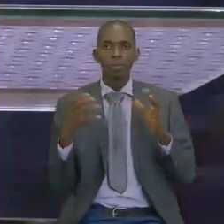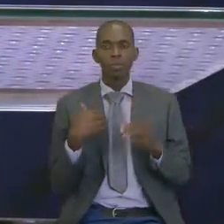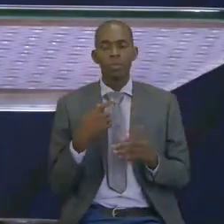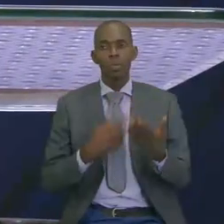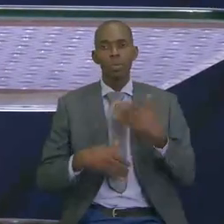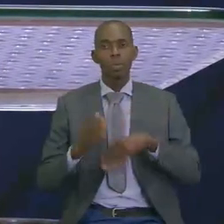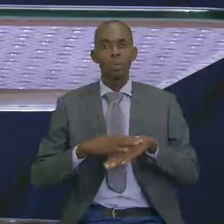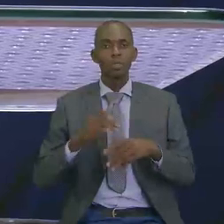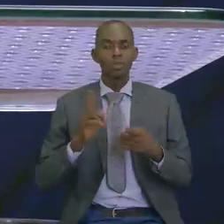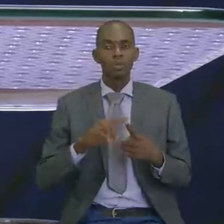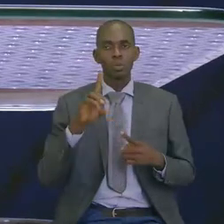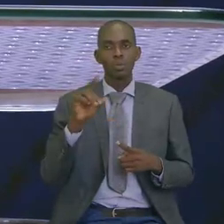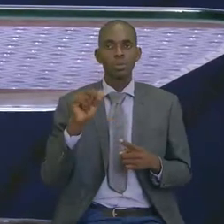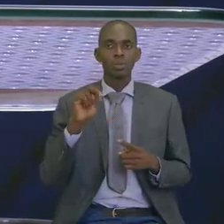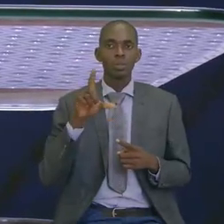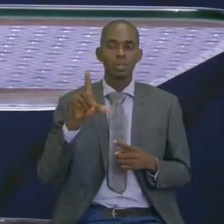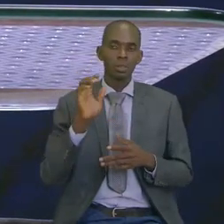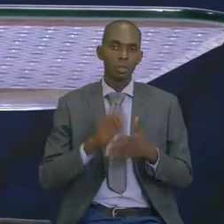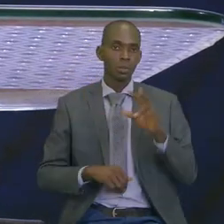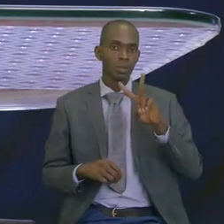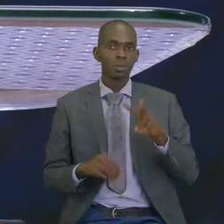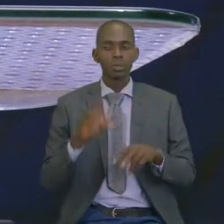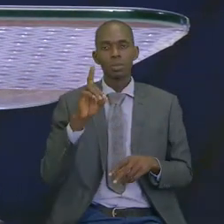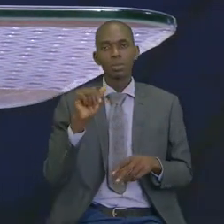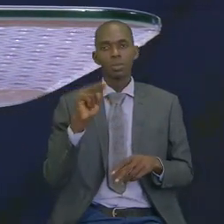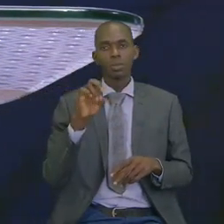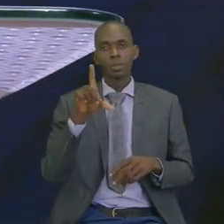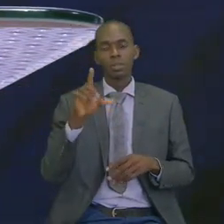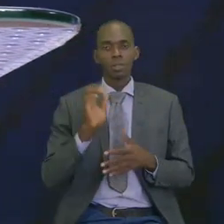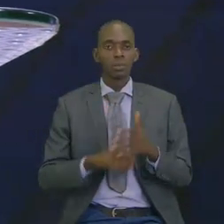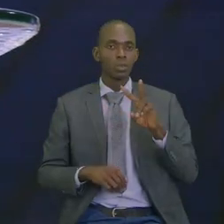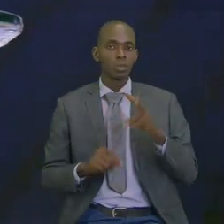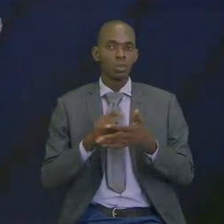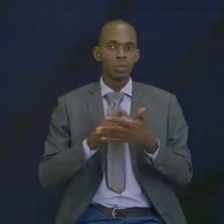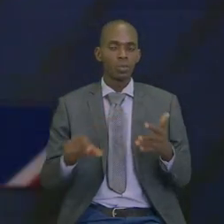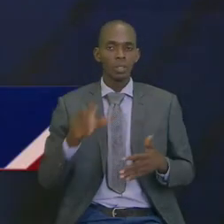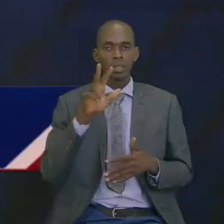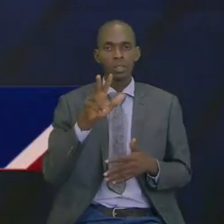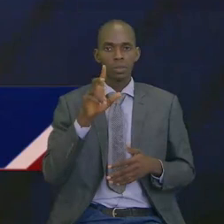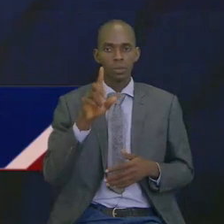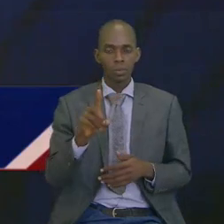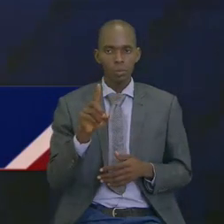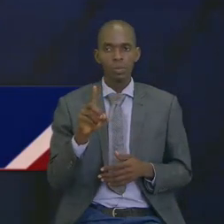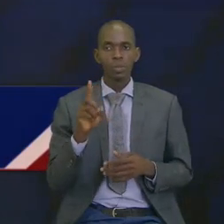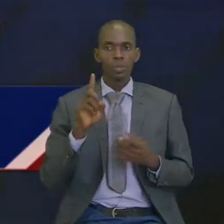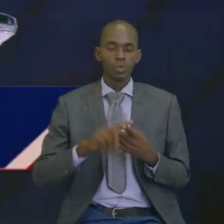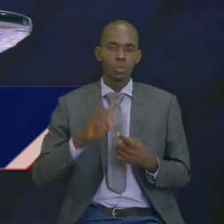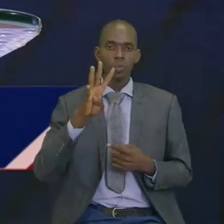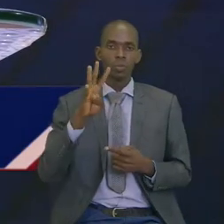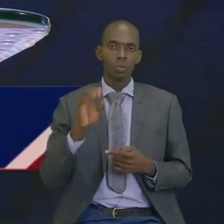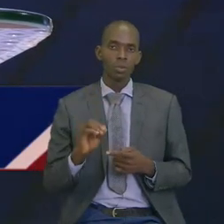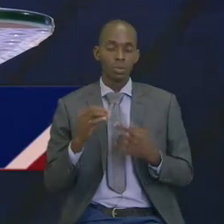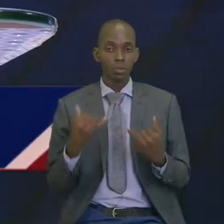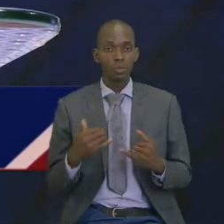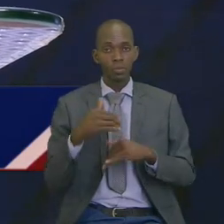to Daniel chapter 2. And in Daniel chapter 2, we're looking at verses 31 to 40